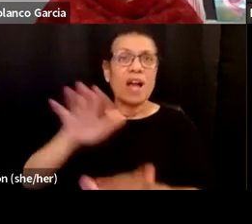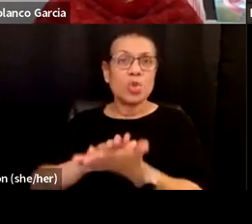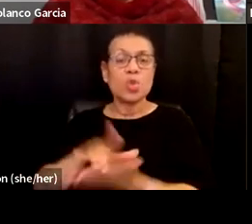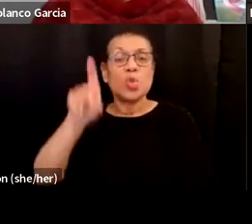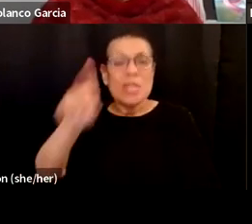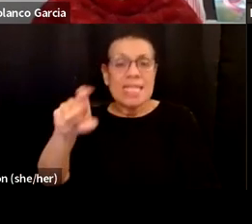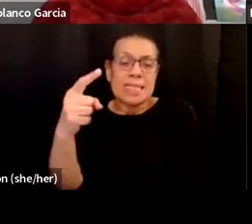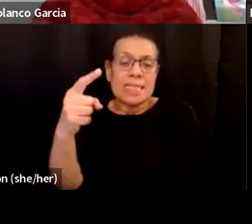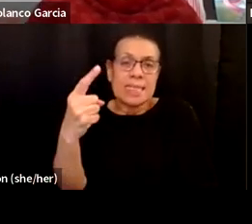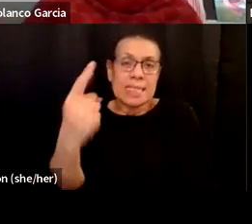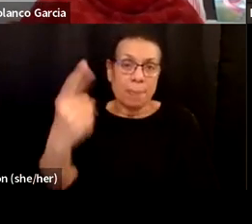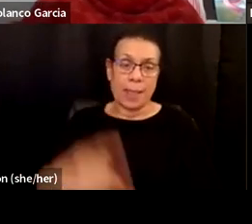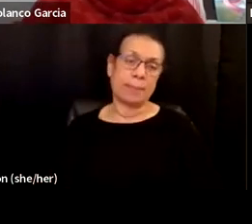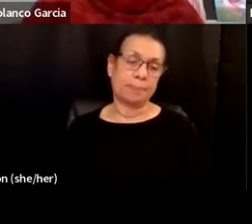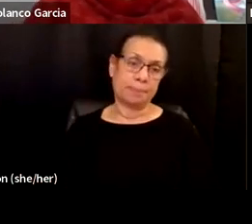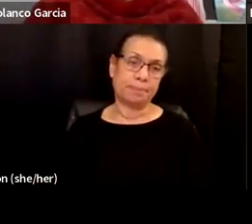needed